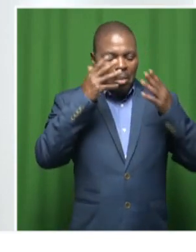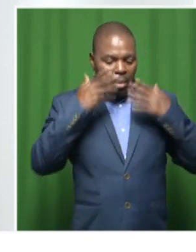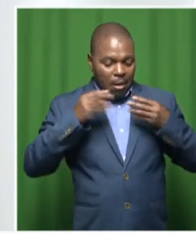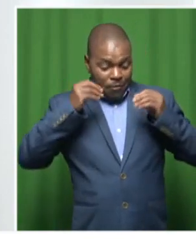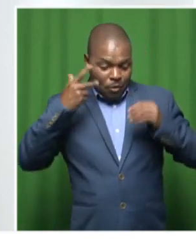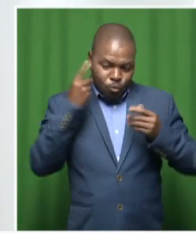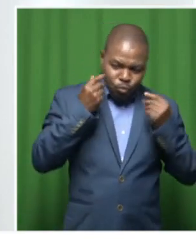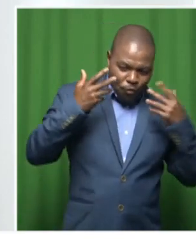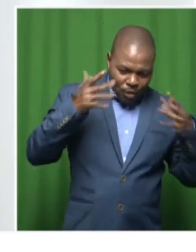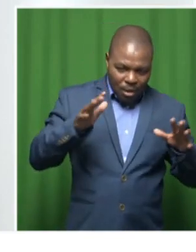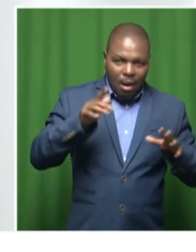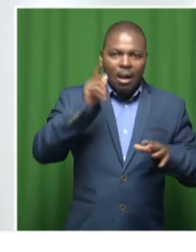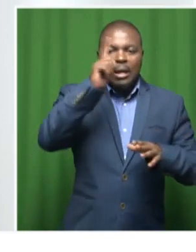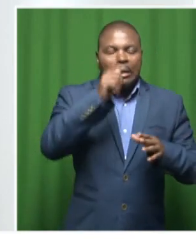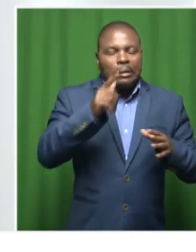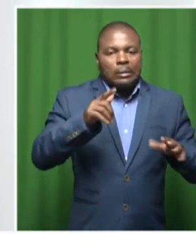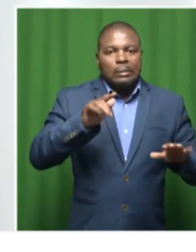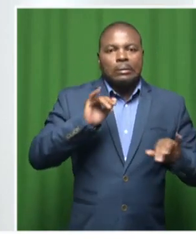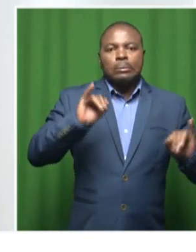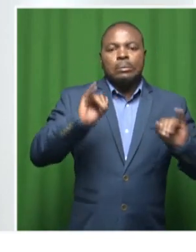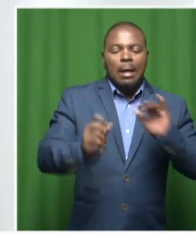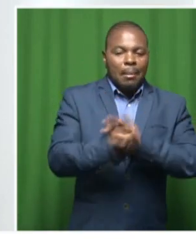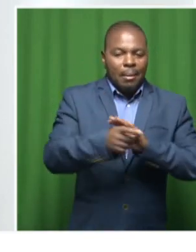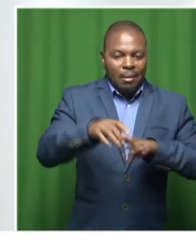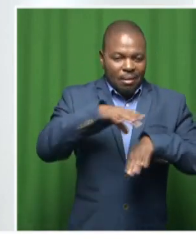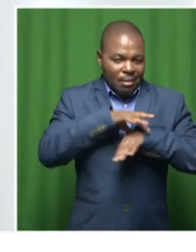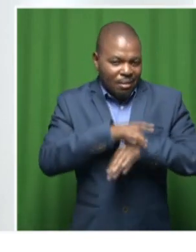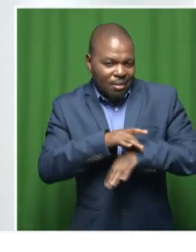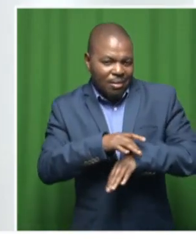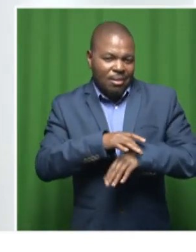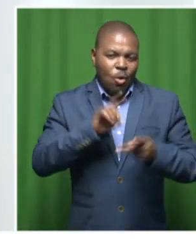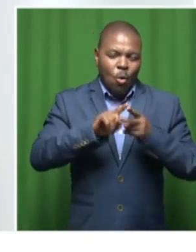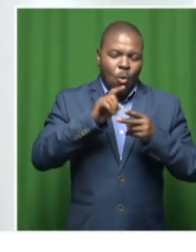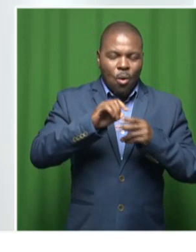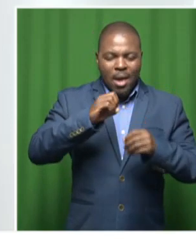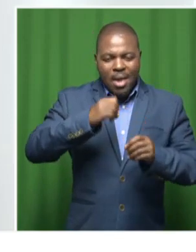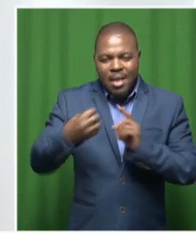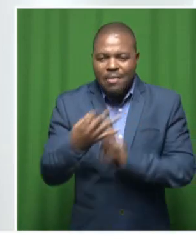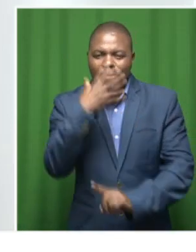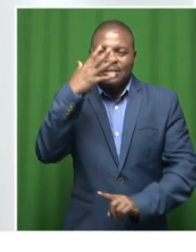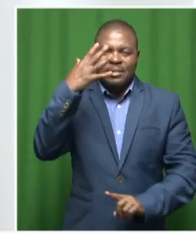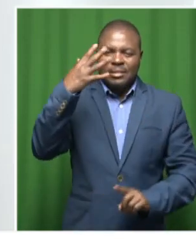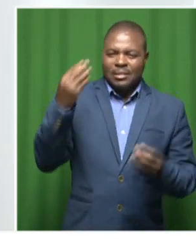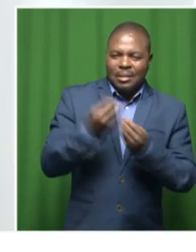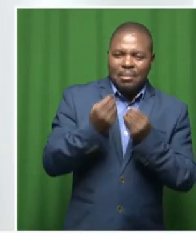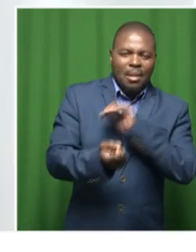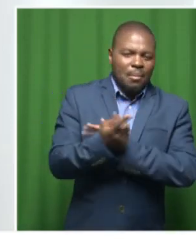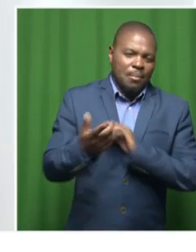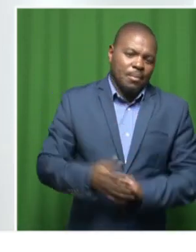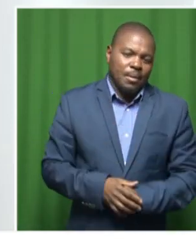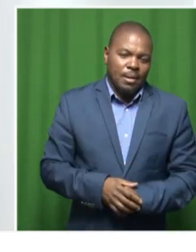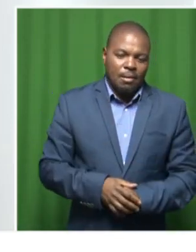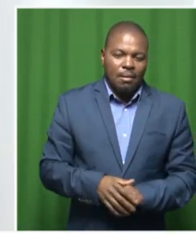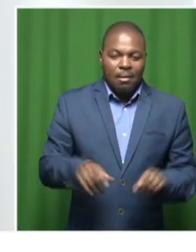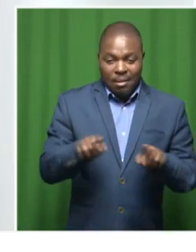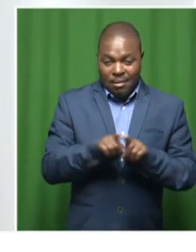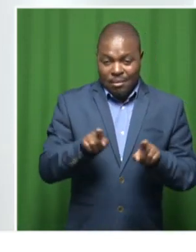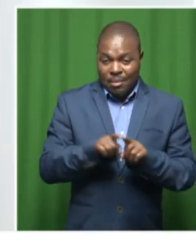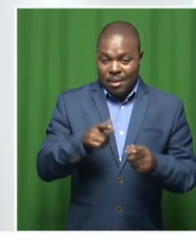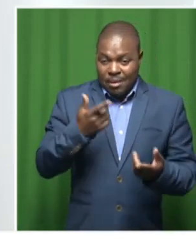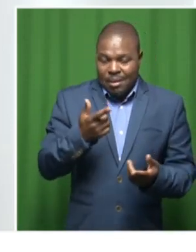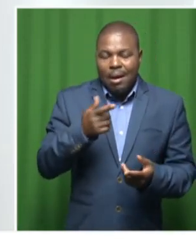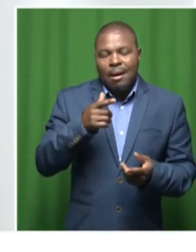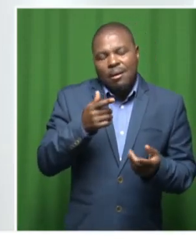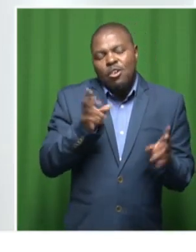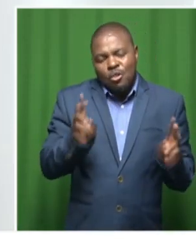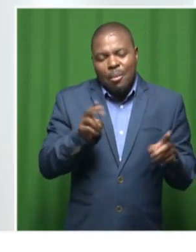like a little stitch opening up, or a hematoma, or a small infection that sometimes is unavoidable. Okay, those are usually noted